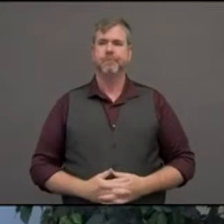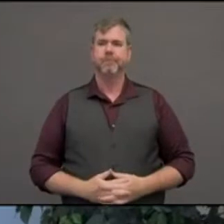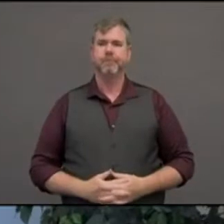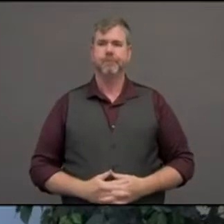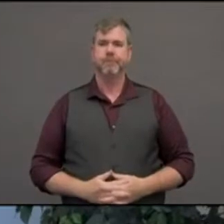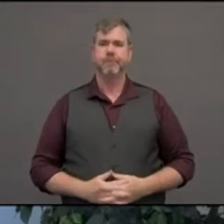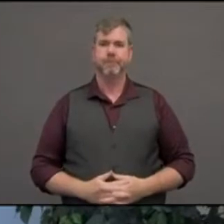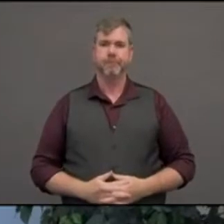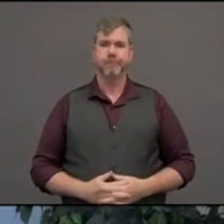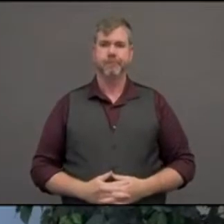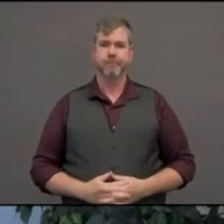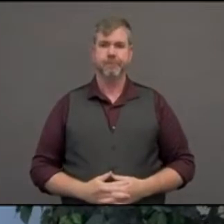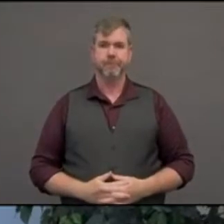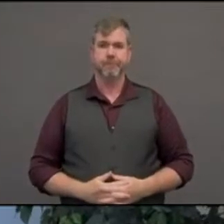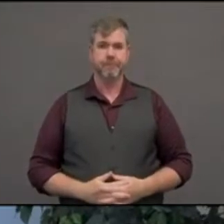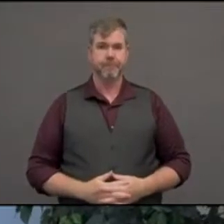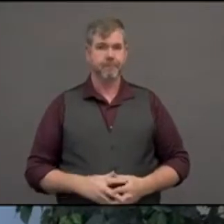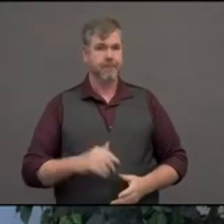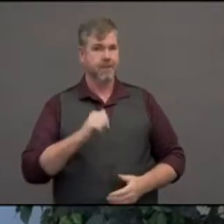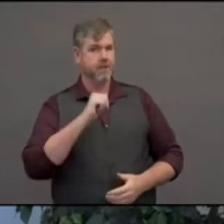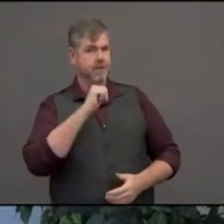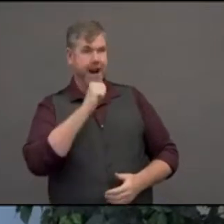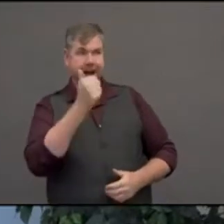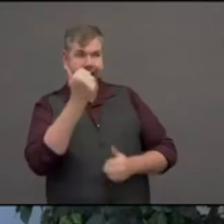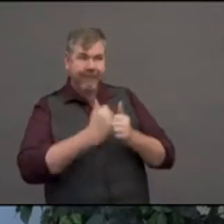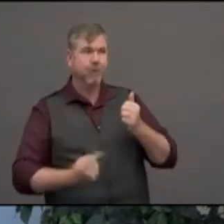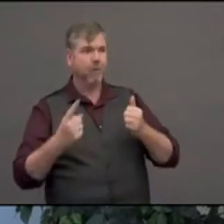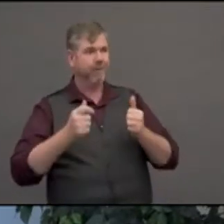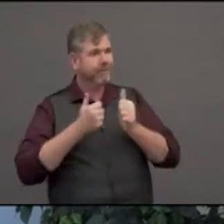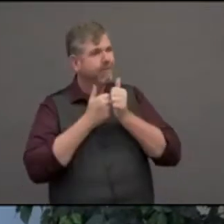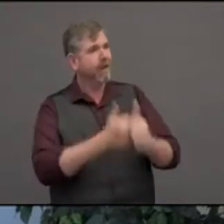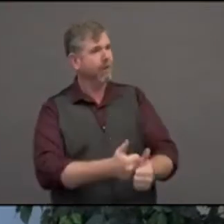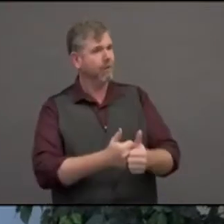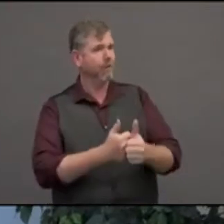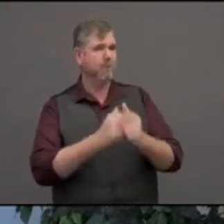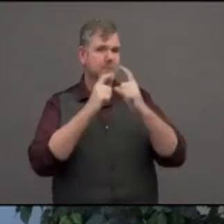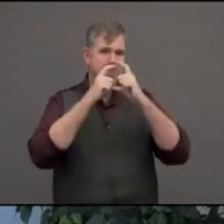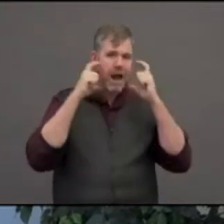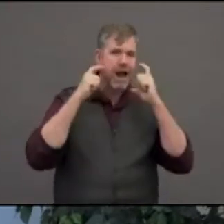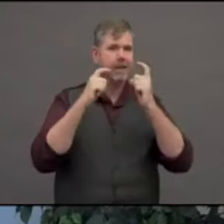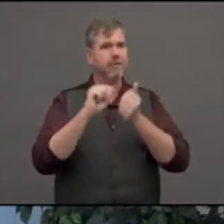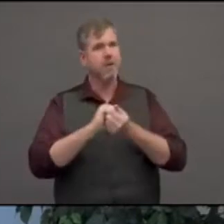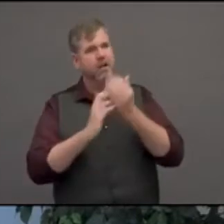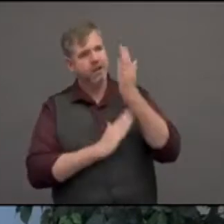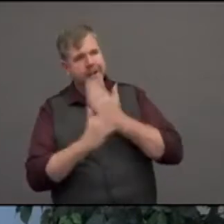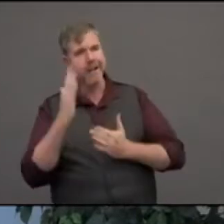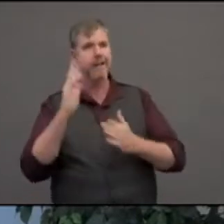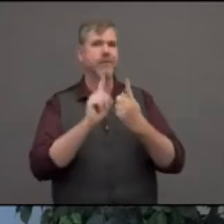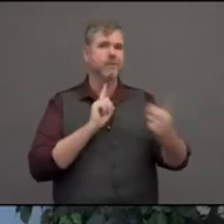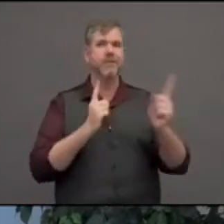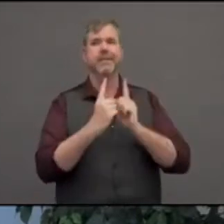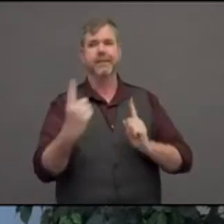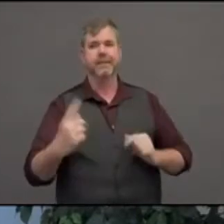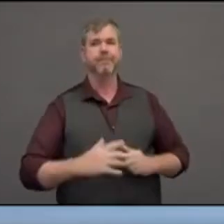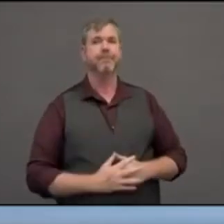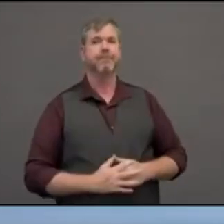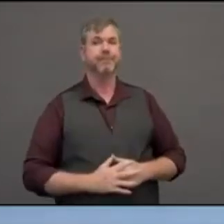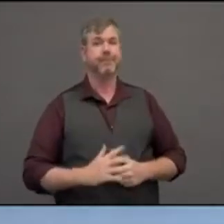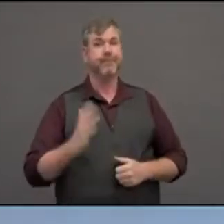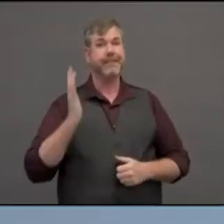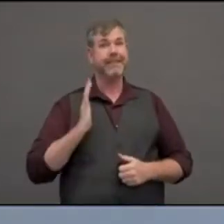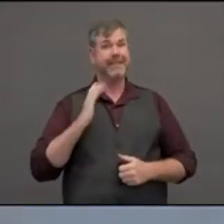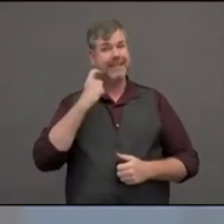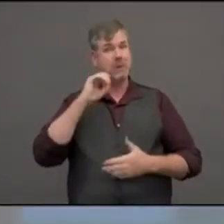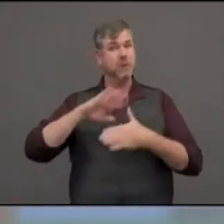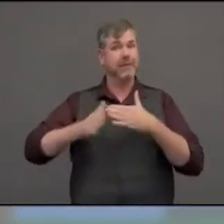not doing those things. That's the fact of the matter. We do hear, I just had a friend this weekend message me and say, you know, is